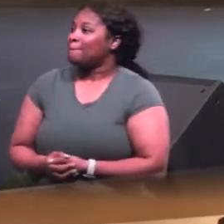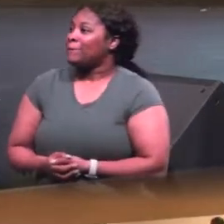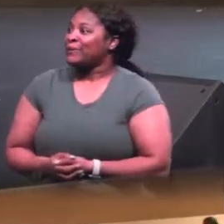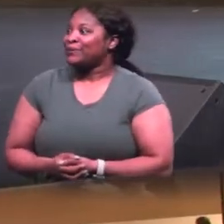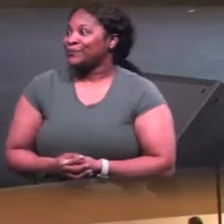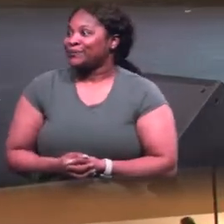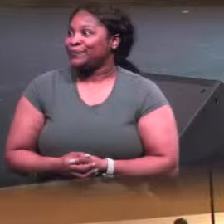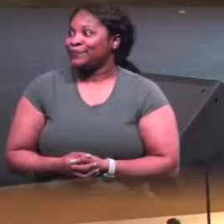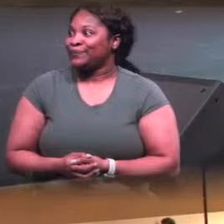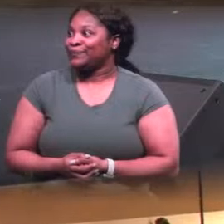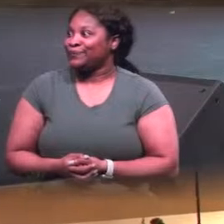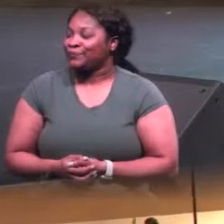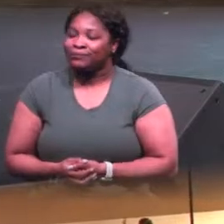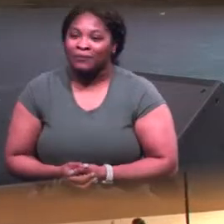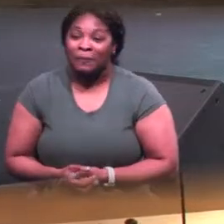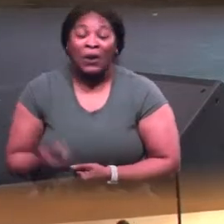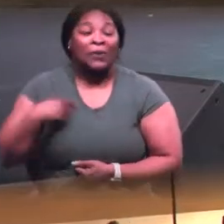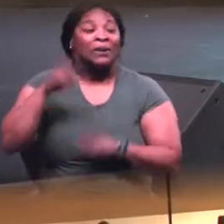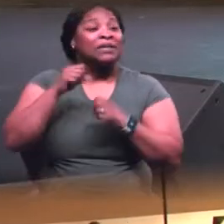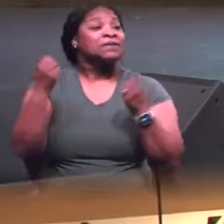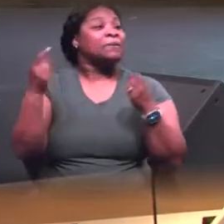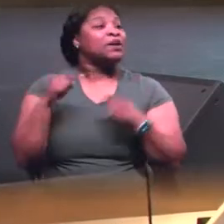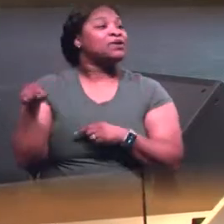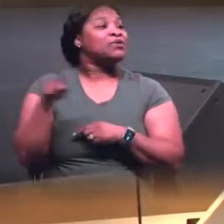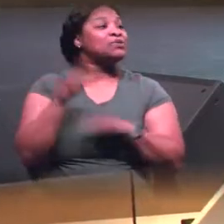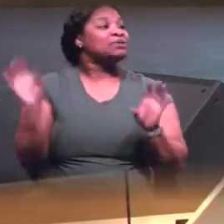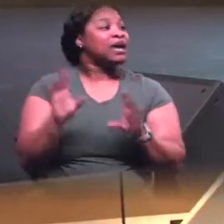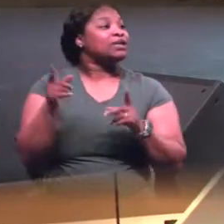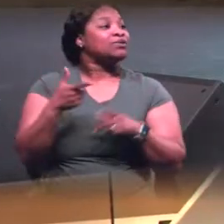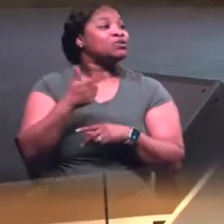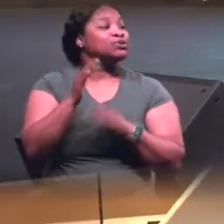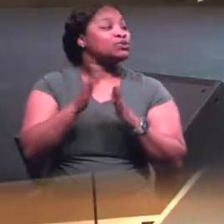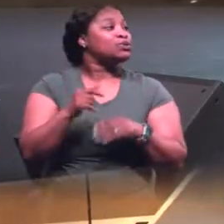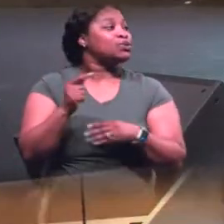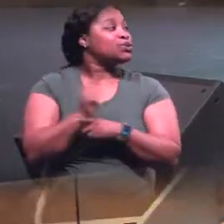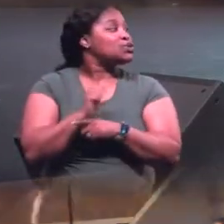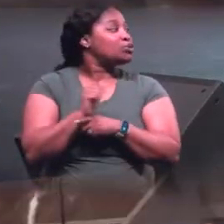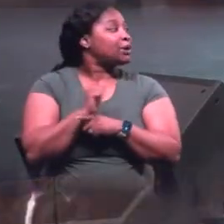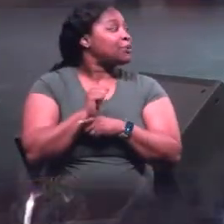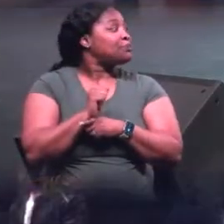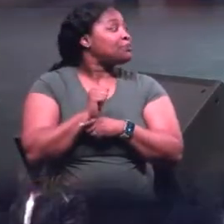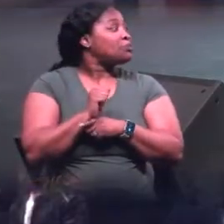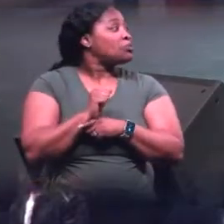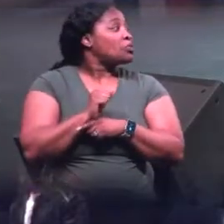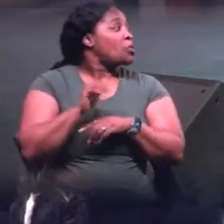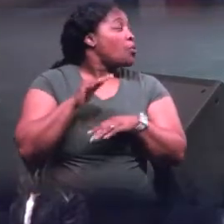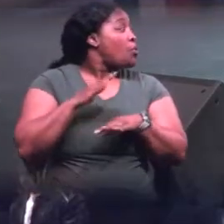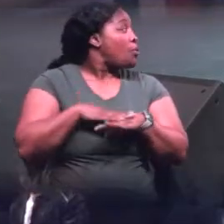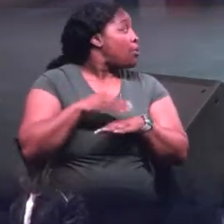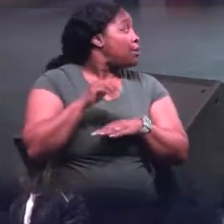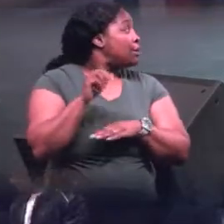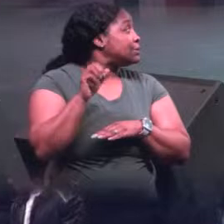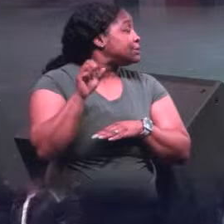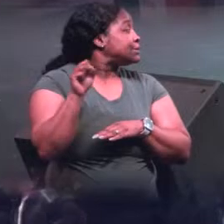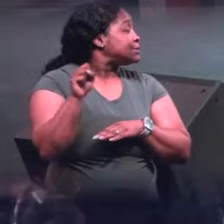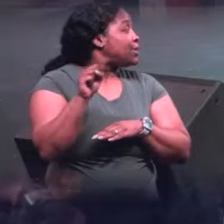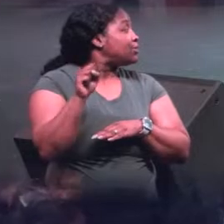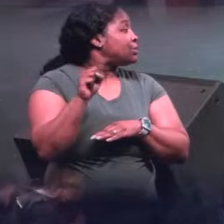Listen, we need as many of you as possible in active shooter training on Saturday at what